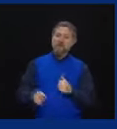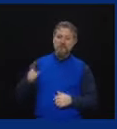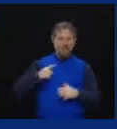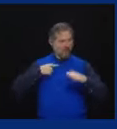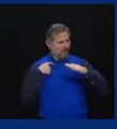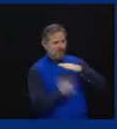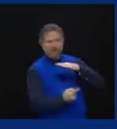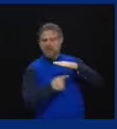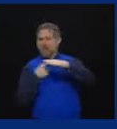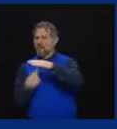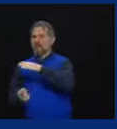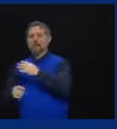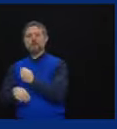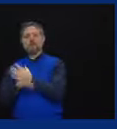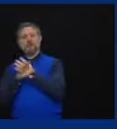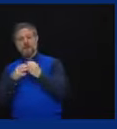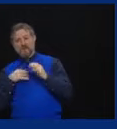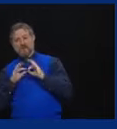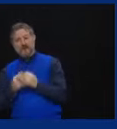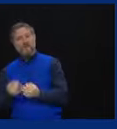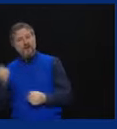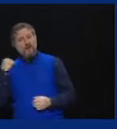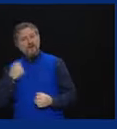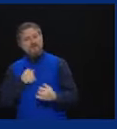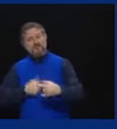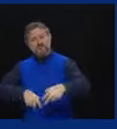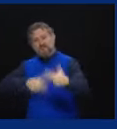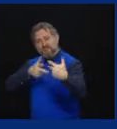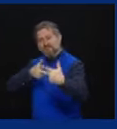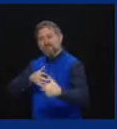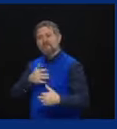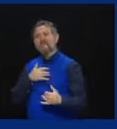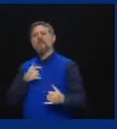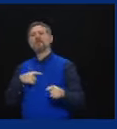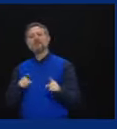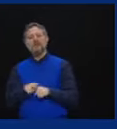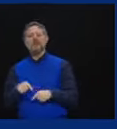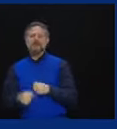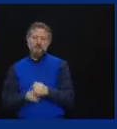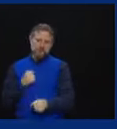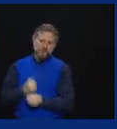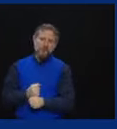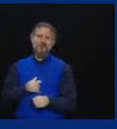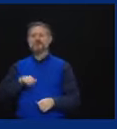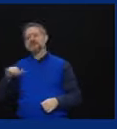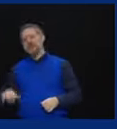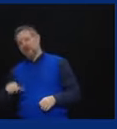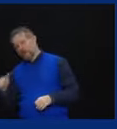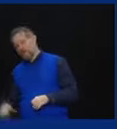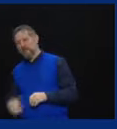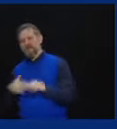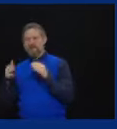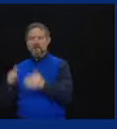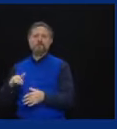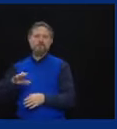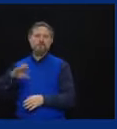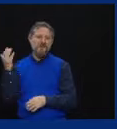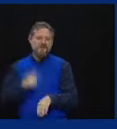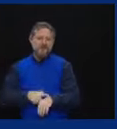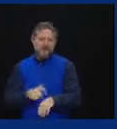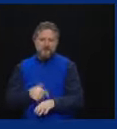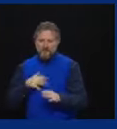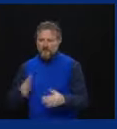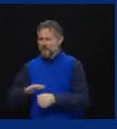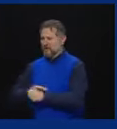had to tell them I'm Zooming in again this year, but I'm in an exceptional position. So I have to stay in Albany and focus over Christmas on this pandemic,